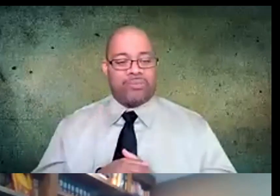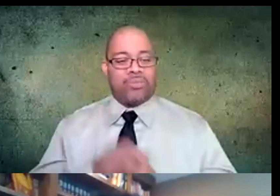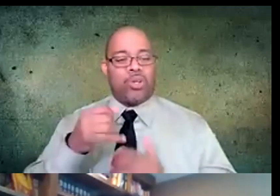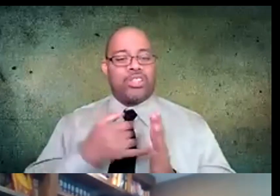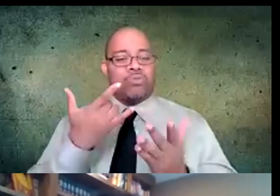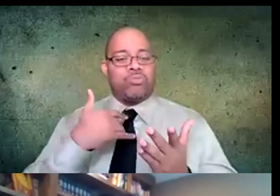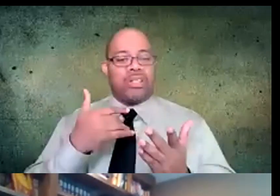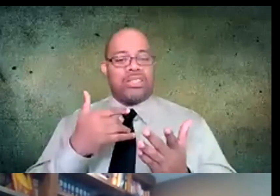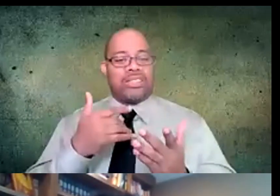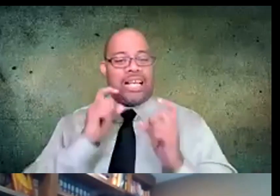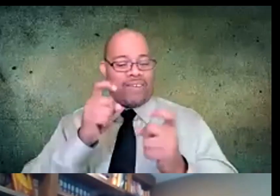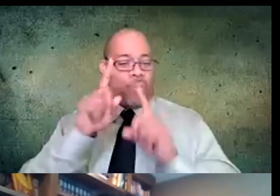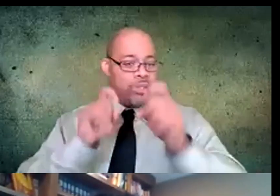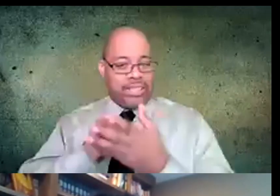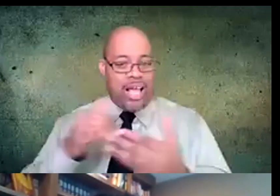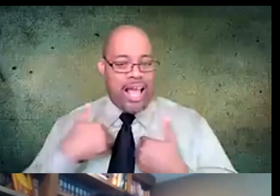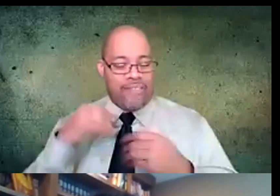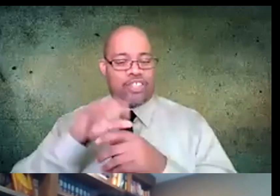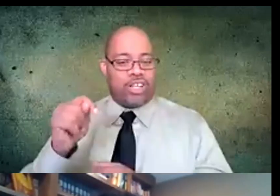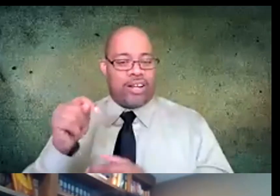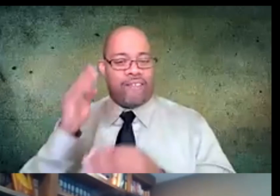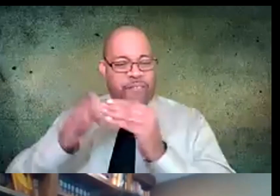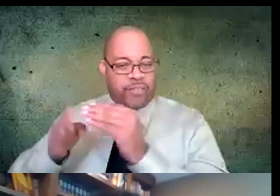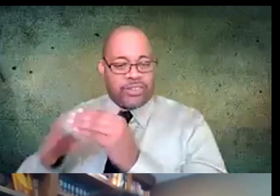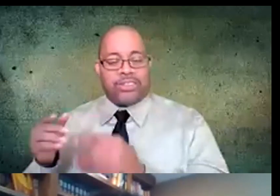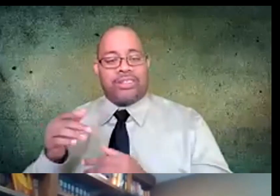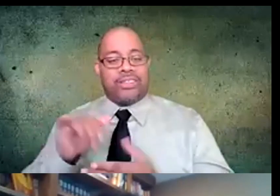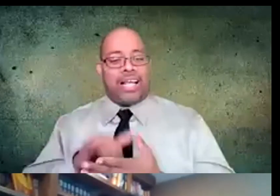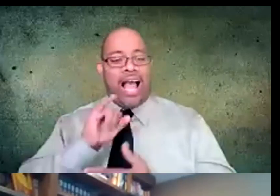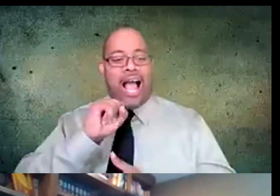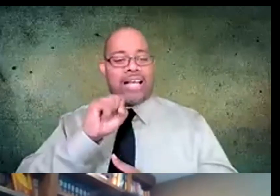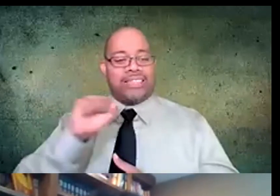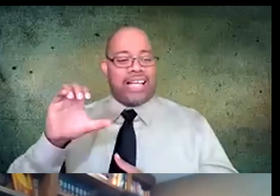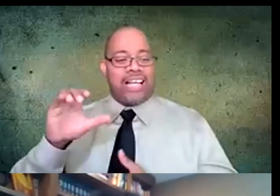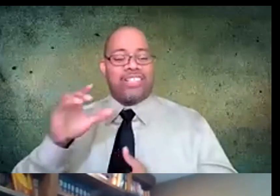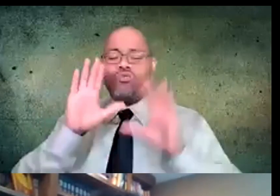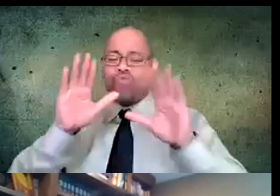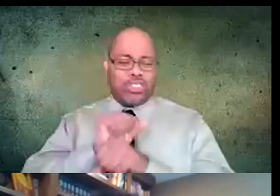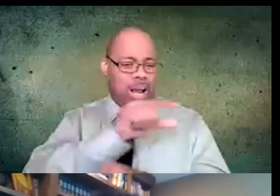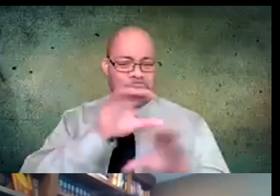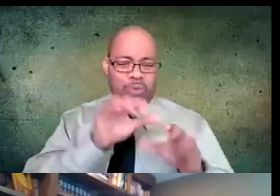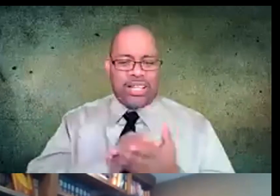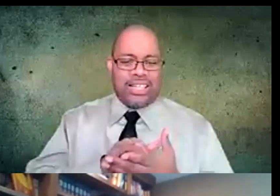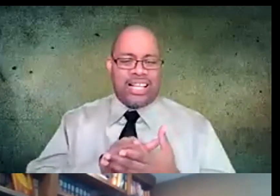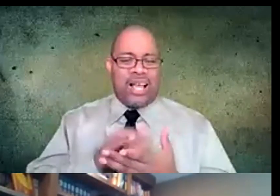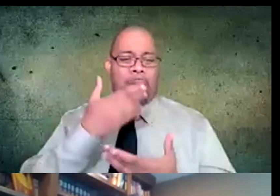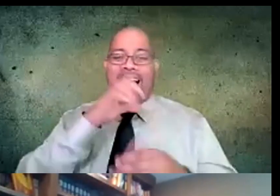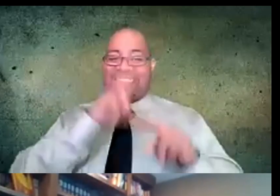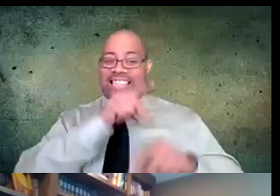few of the questions that we have in the chat and just finish them up. Isaac's doing a great job. Kind of put him in the hot seat